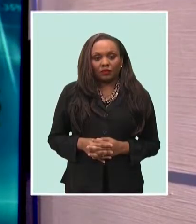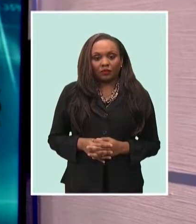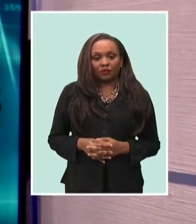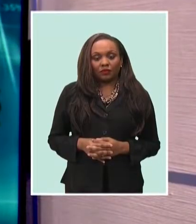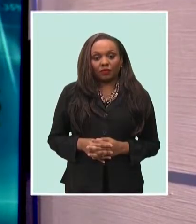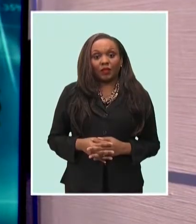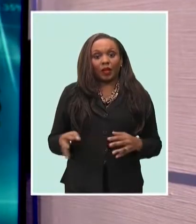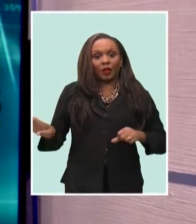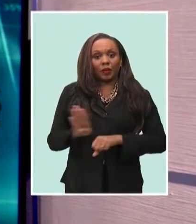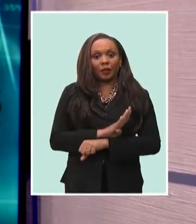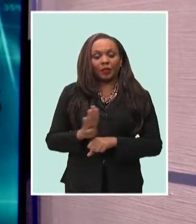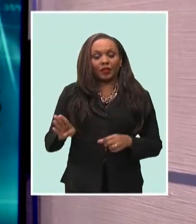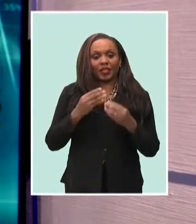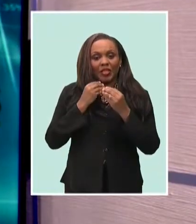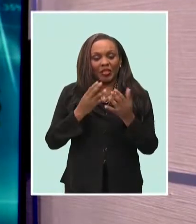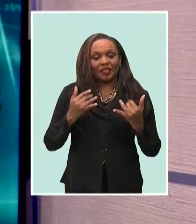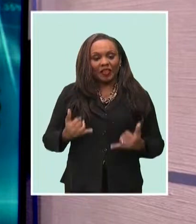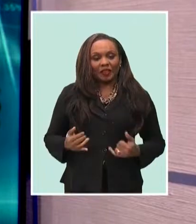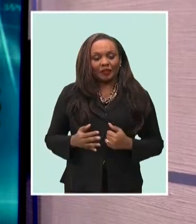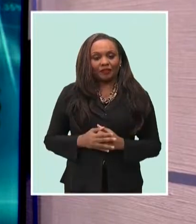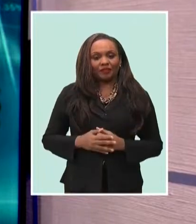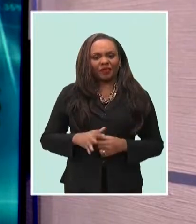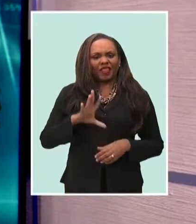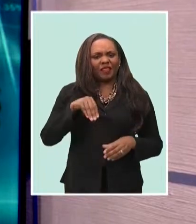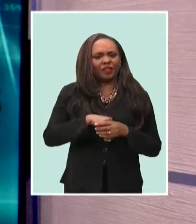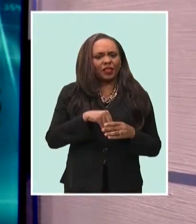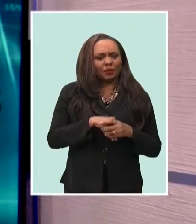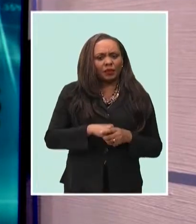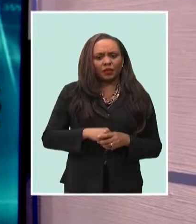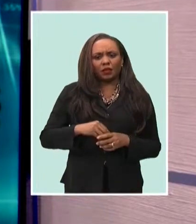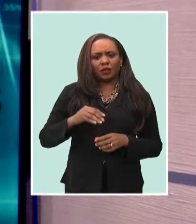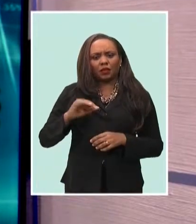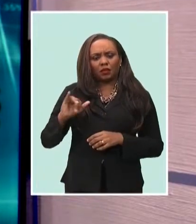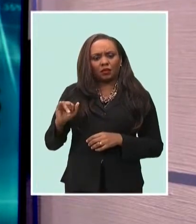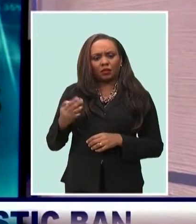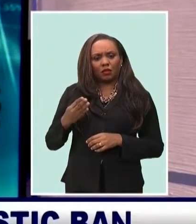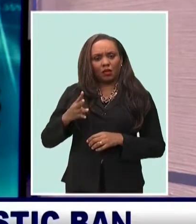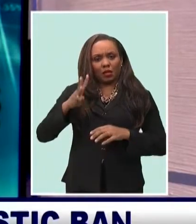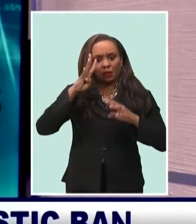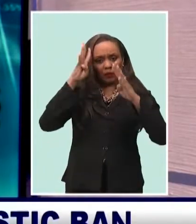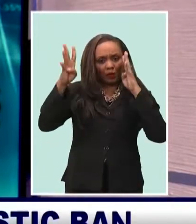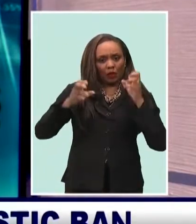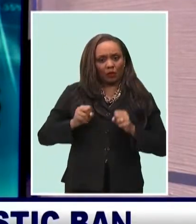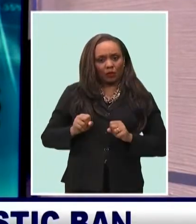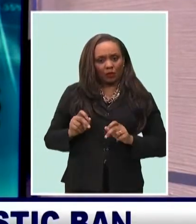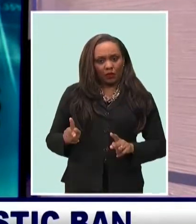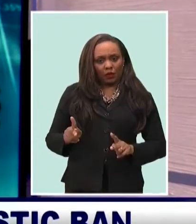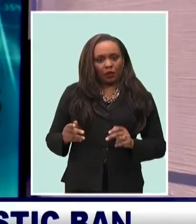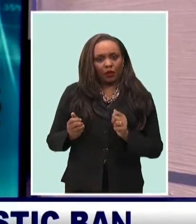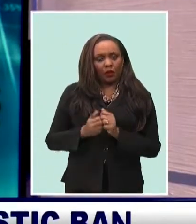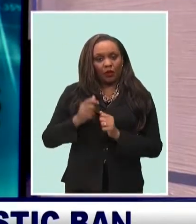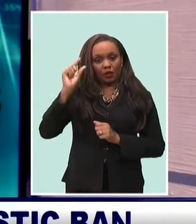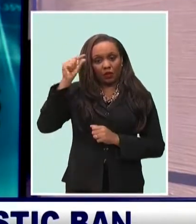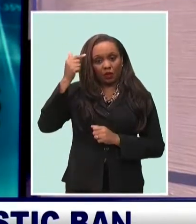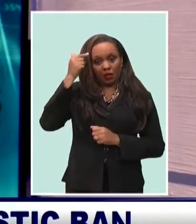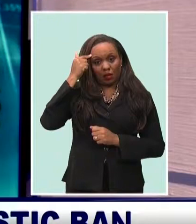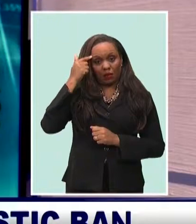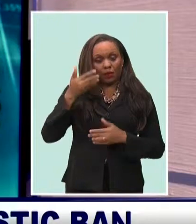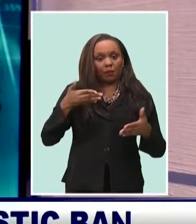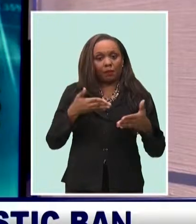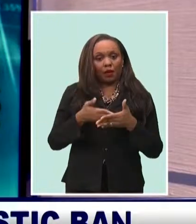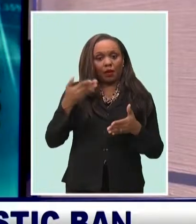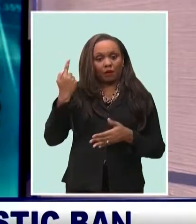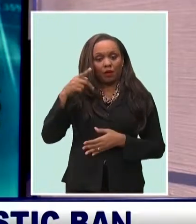And we're back now with business and investment and job creation opportunities presented by the government's ban on single-use plastics